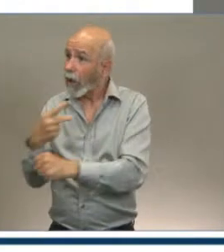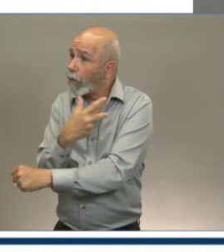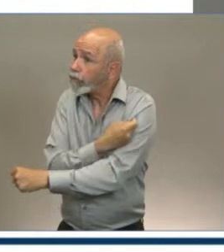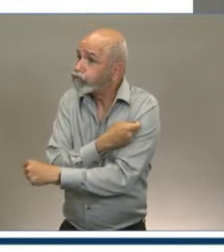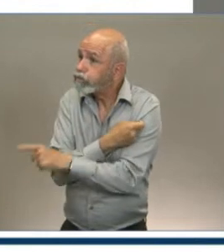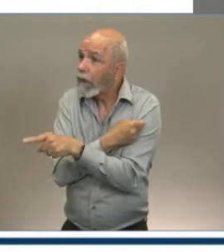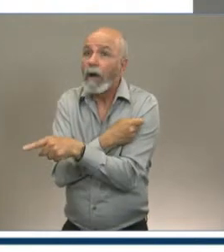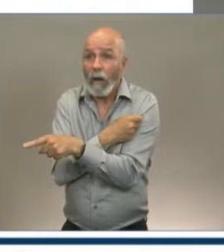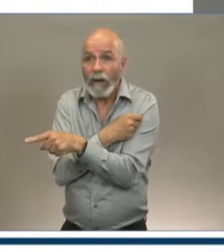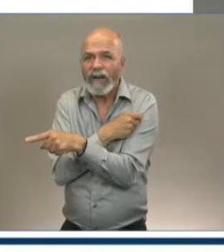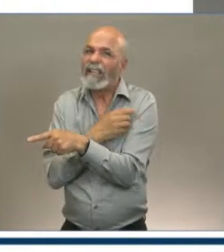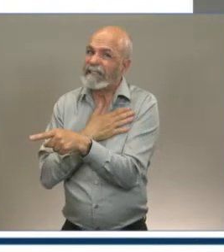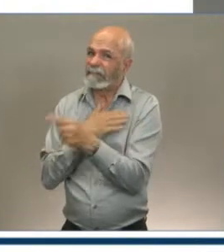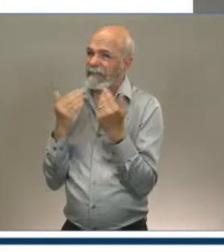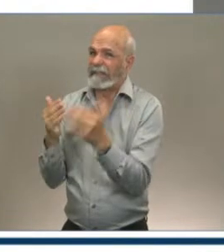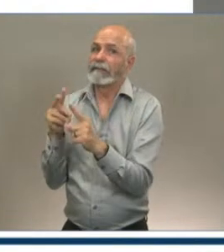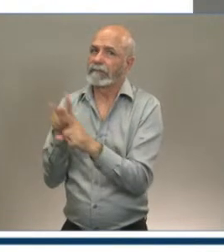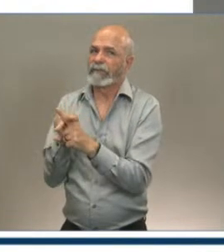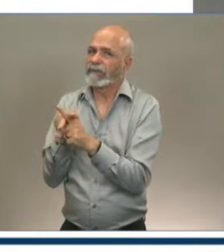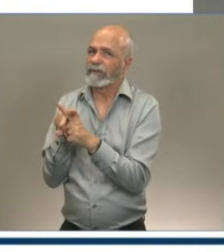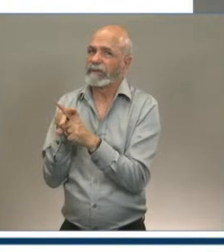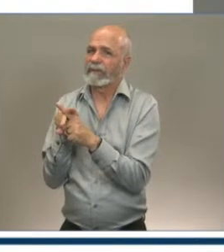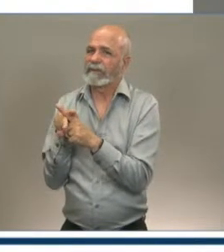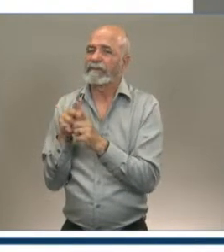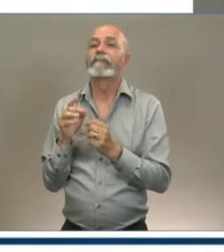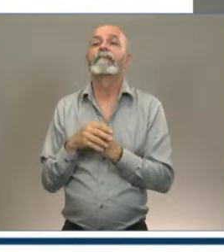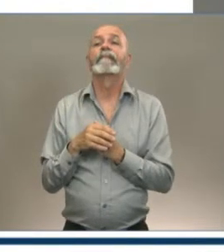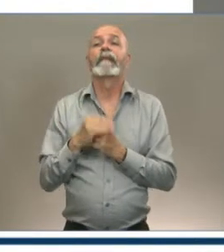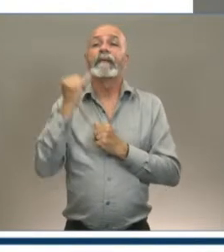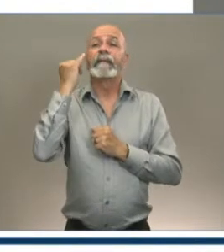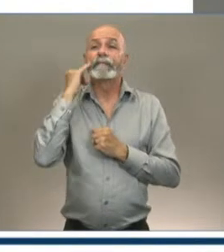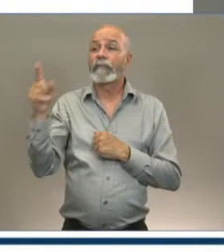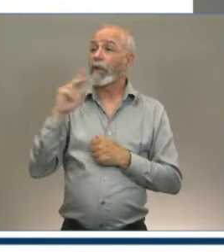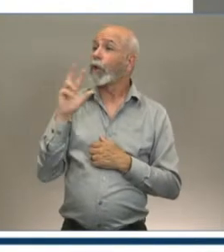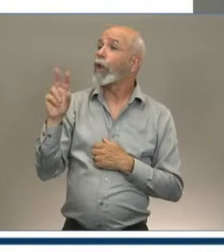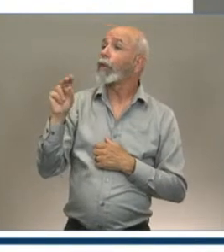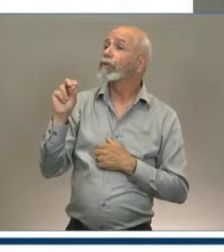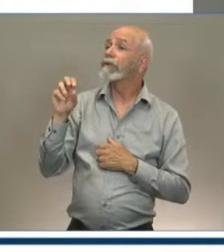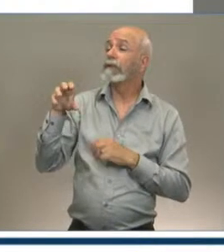And for those who are under 30, bookings will be open for you very soon.